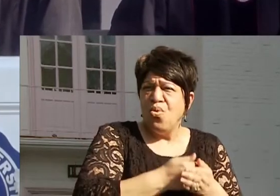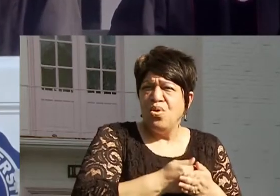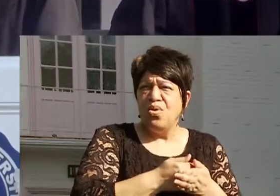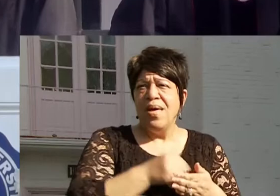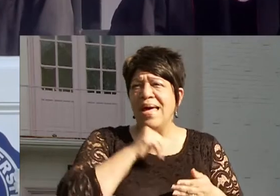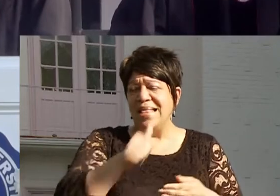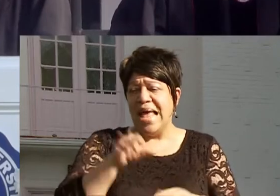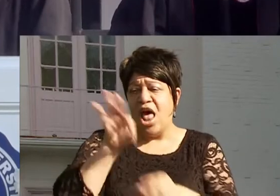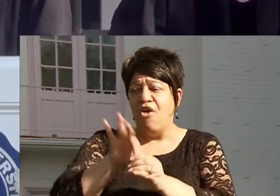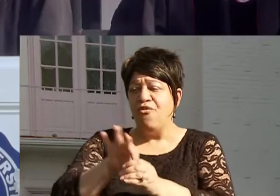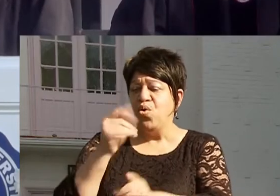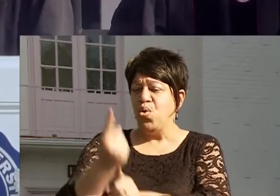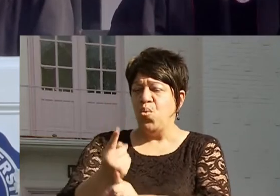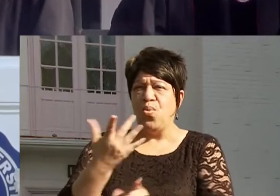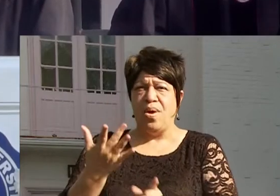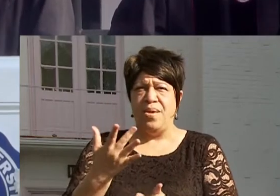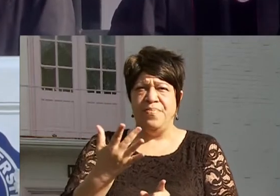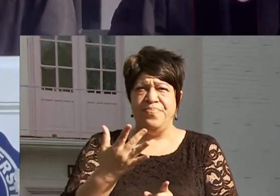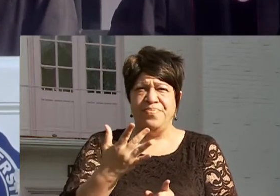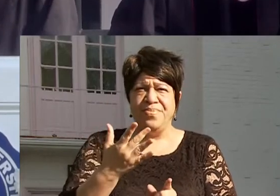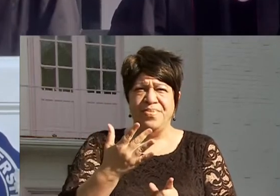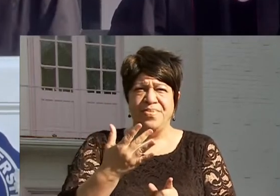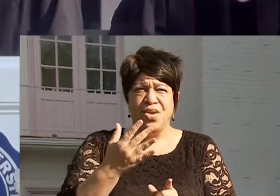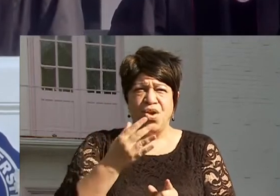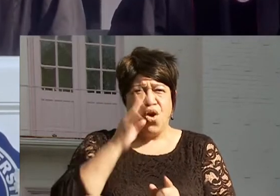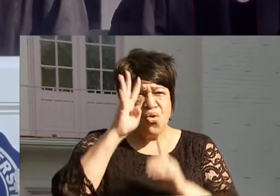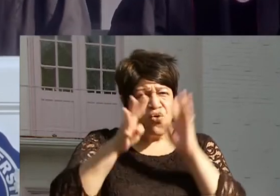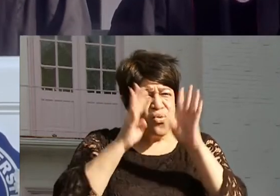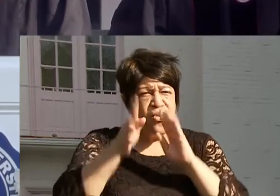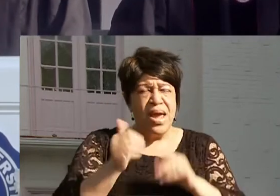block. Define your own community.